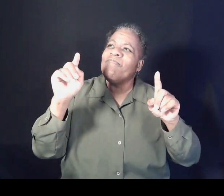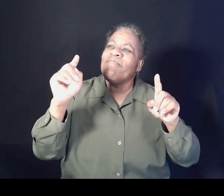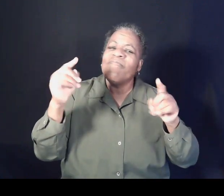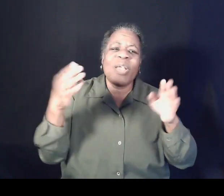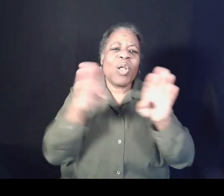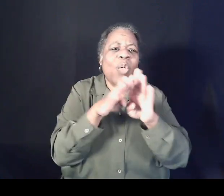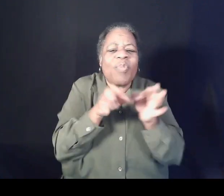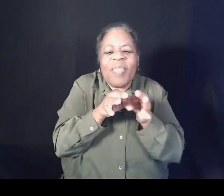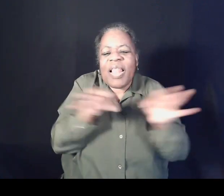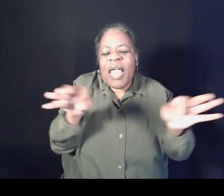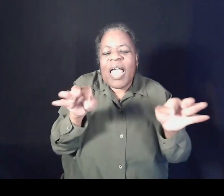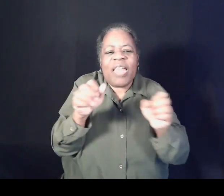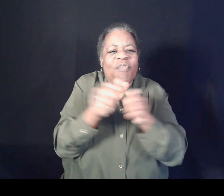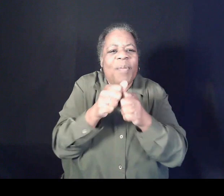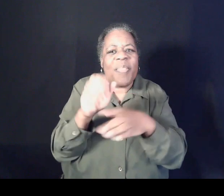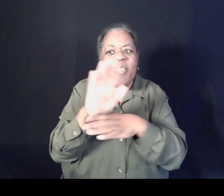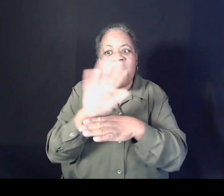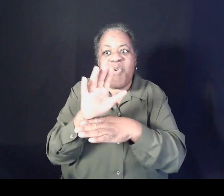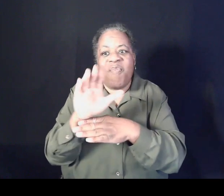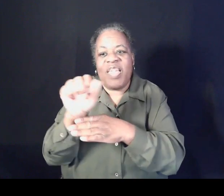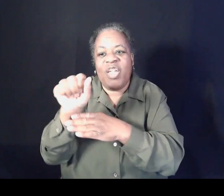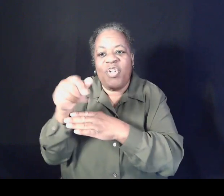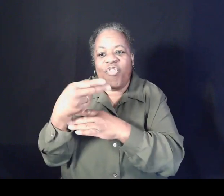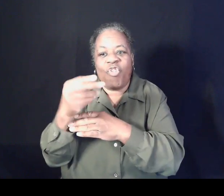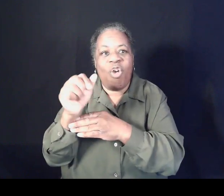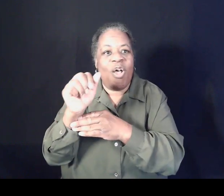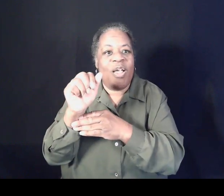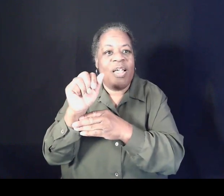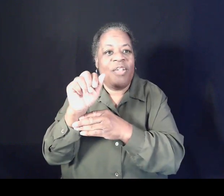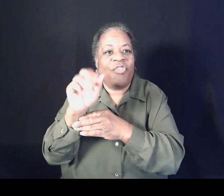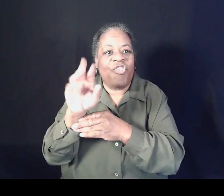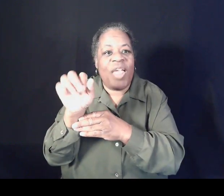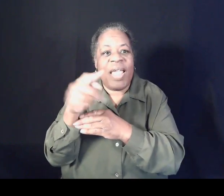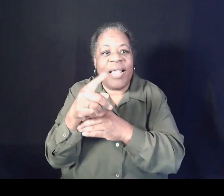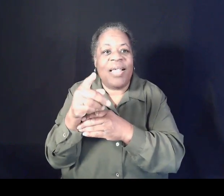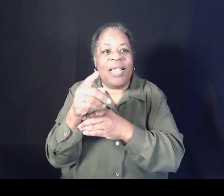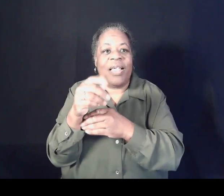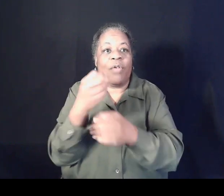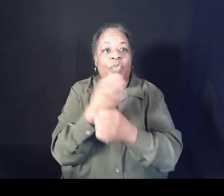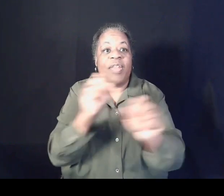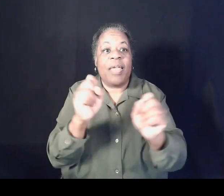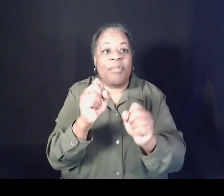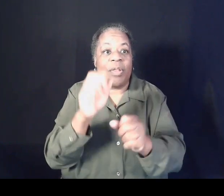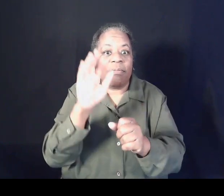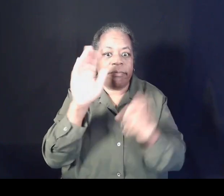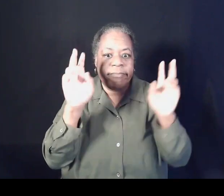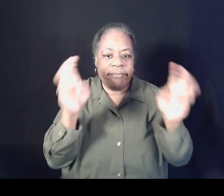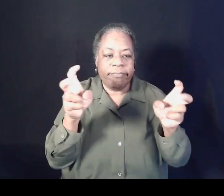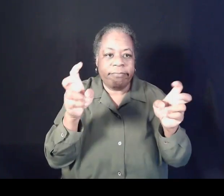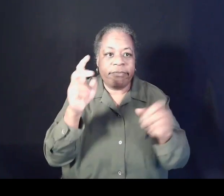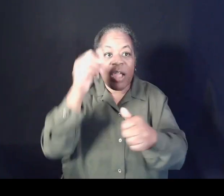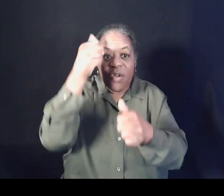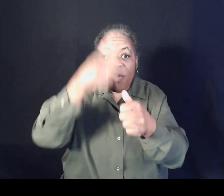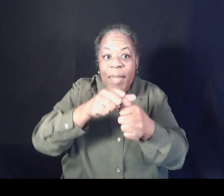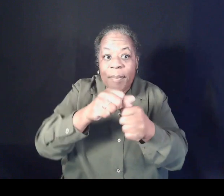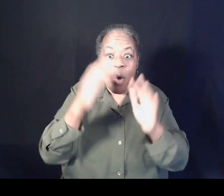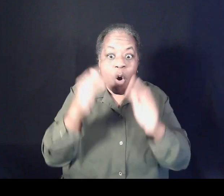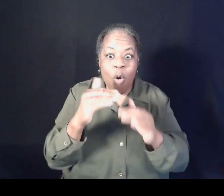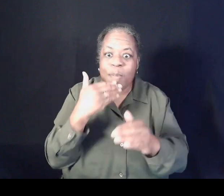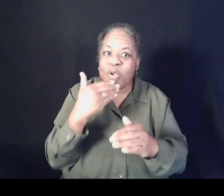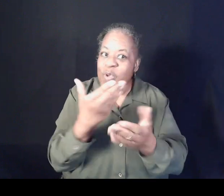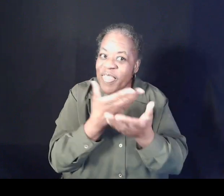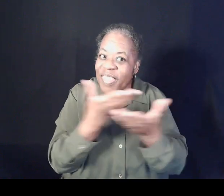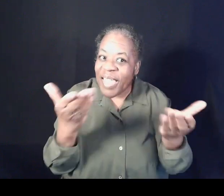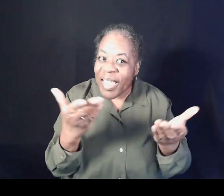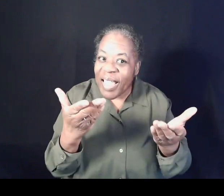from Shawshank Redemption, is Andy Dufresne saying, "Remember, hope is a good thing, maybe